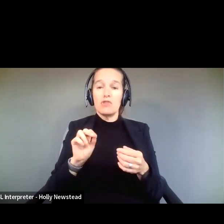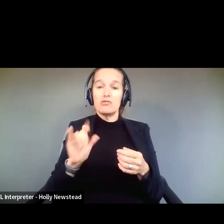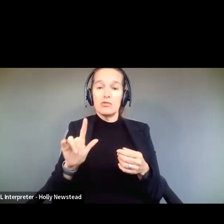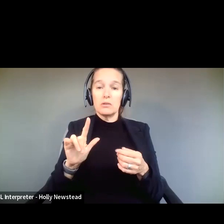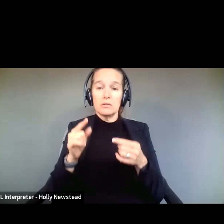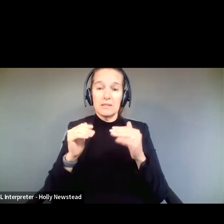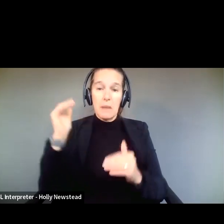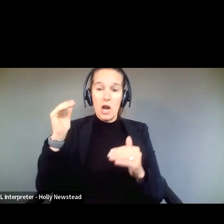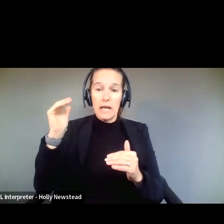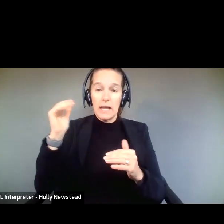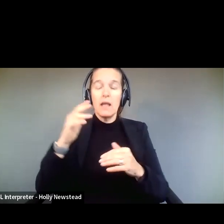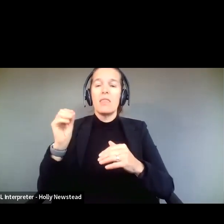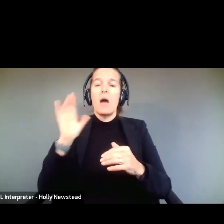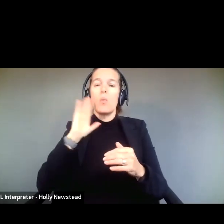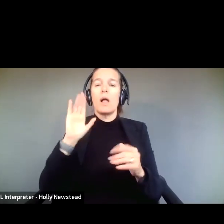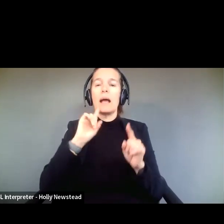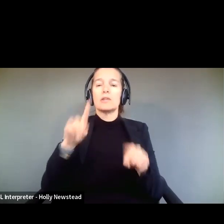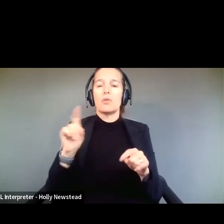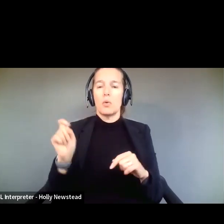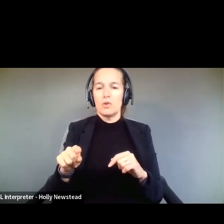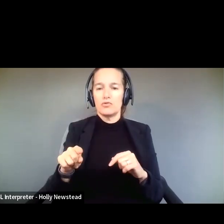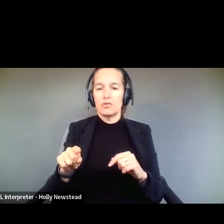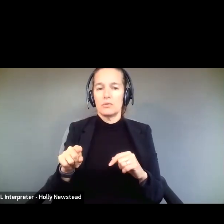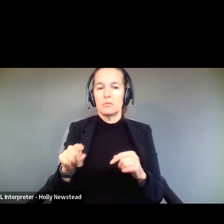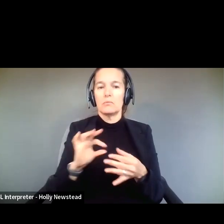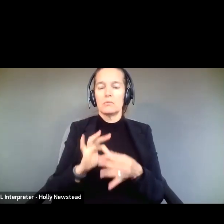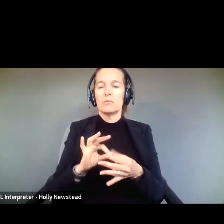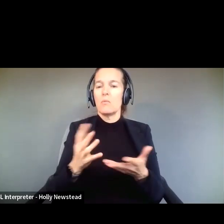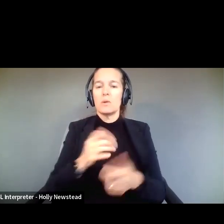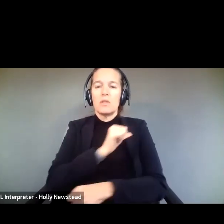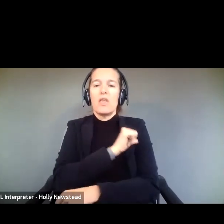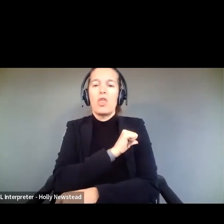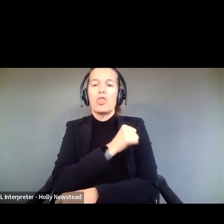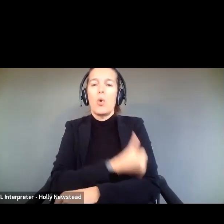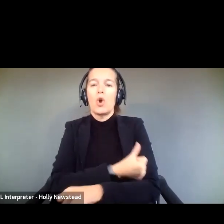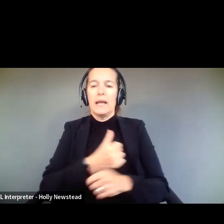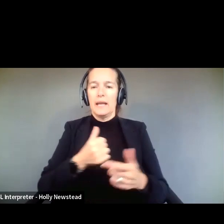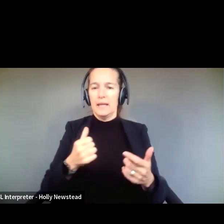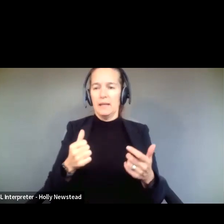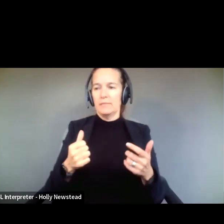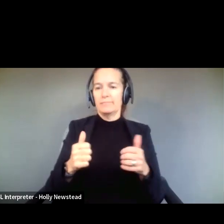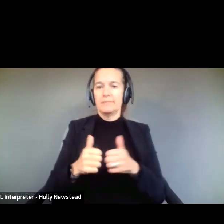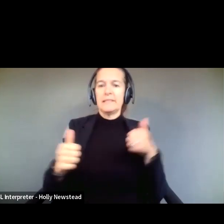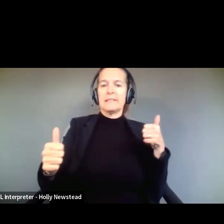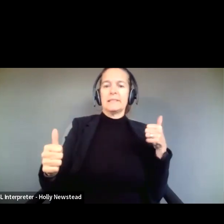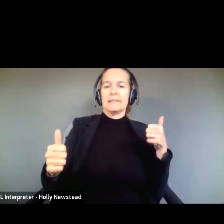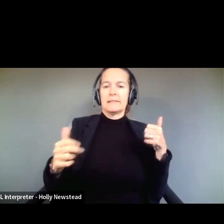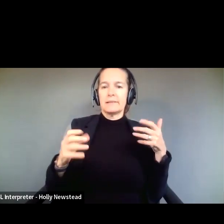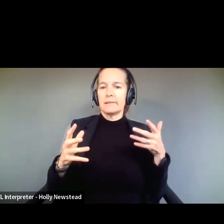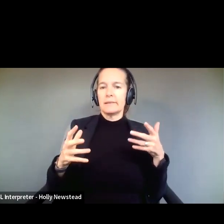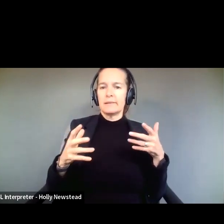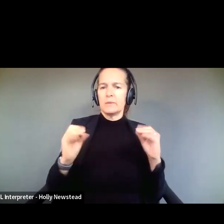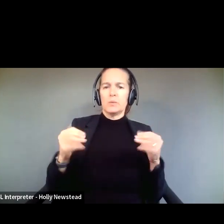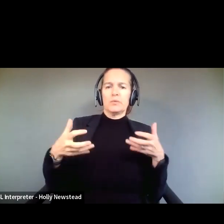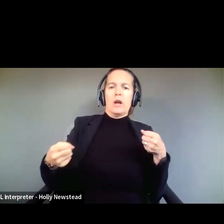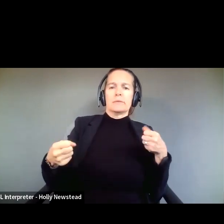is that it answers this question of the authority distance dynamic or the authority mistrust dynamic. So